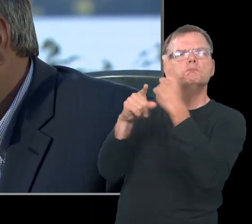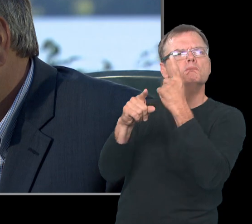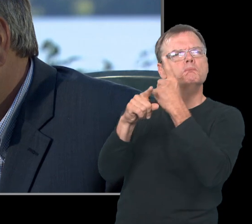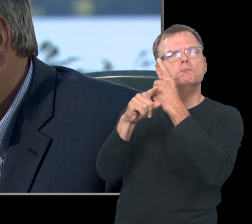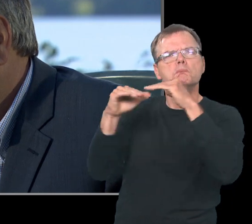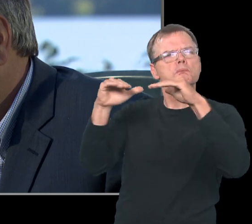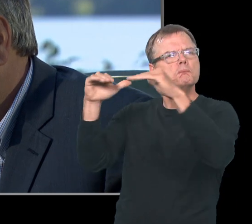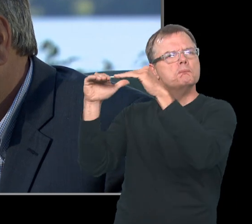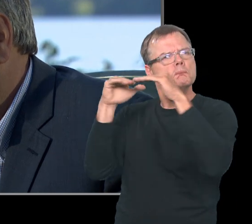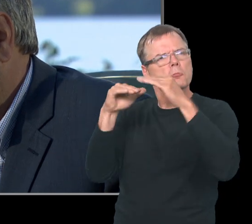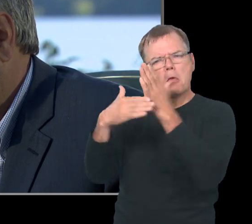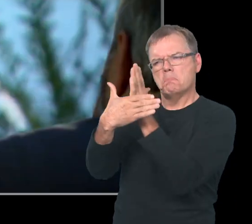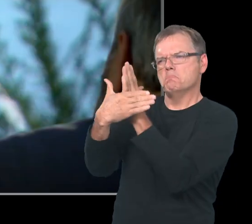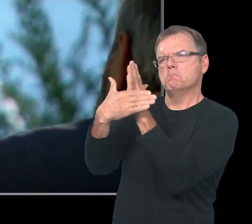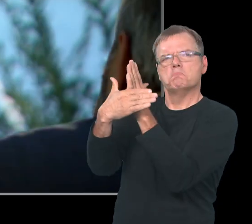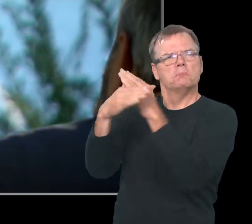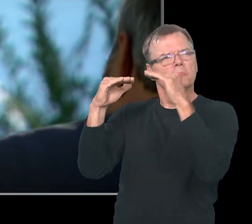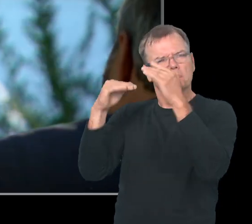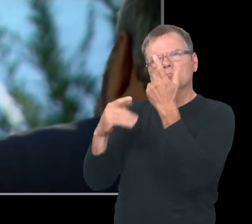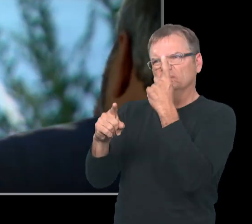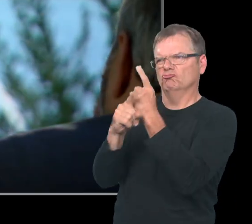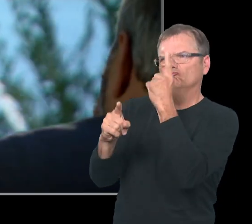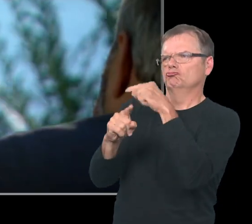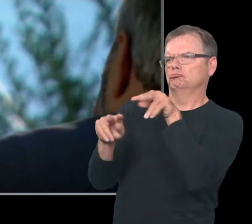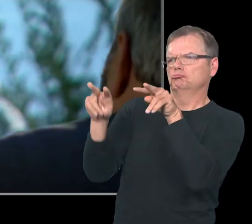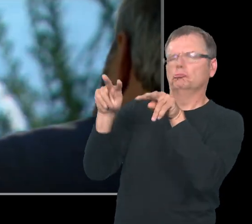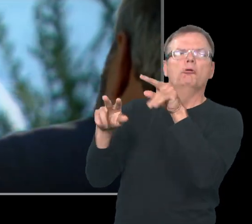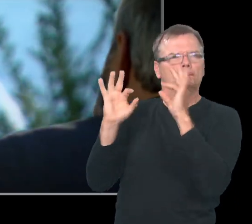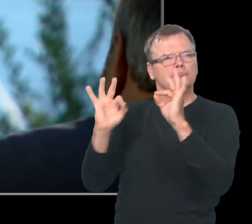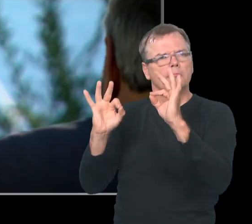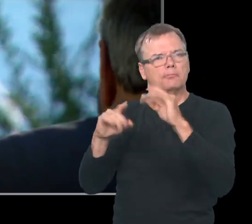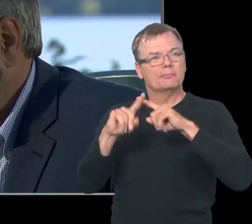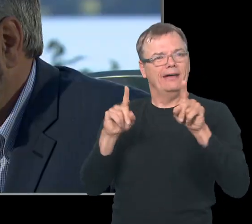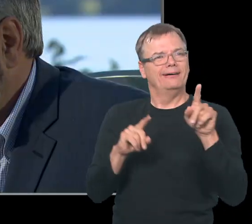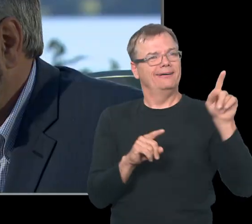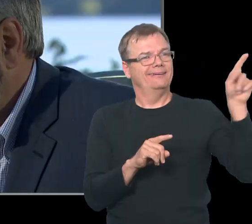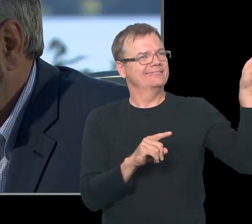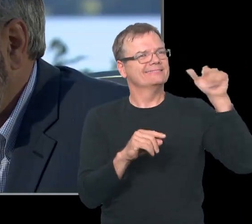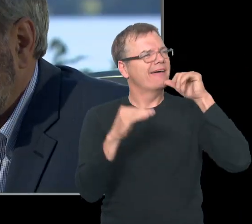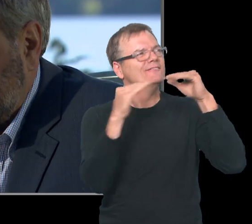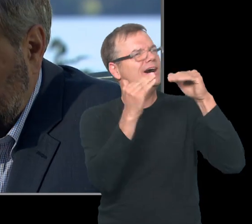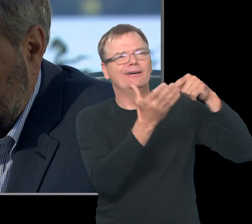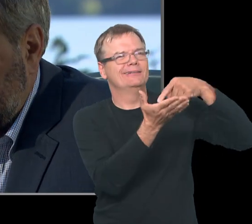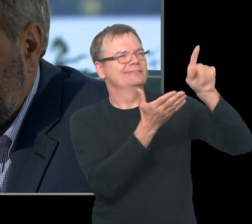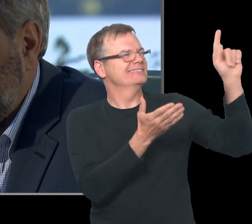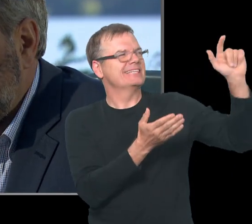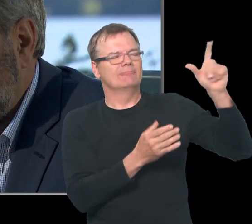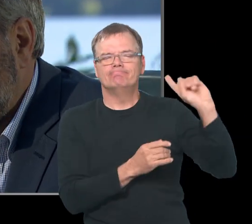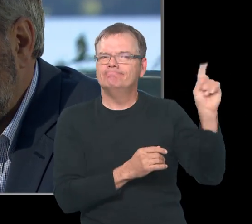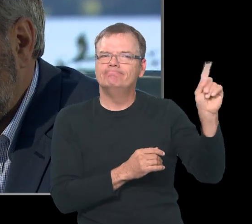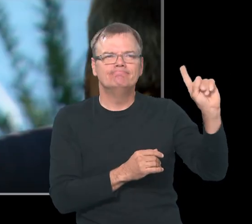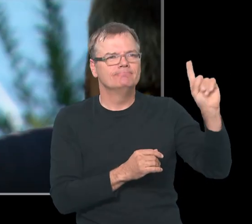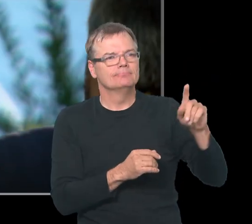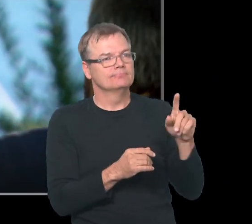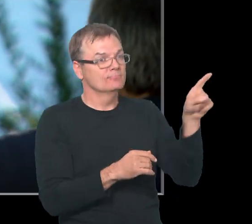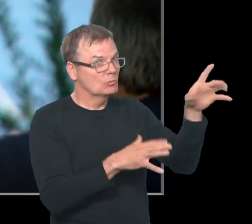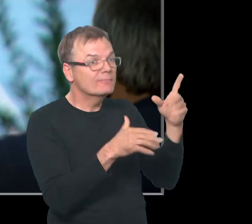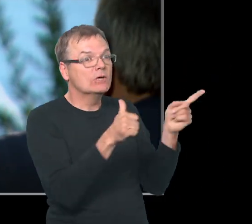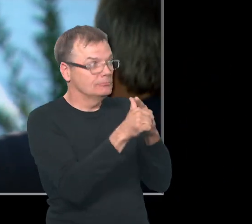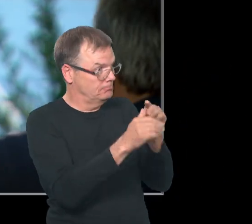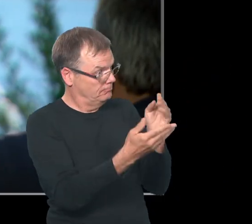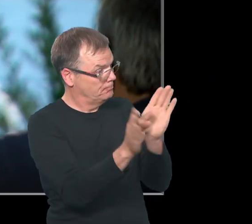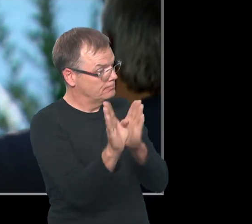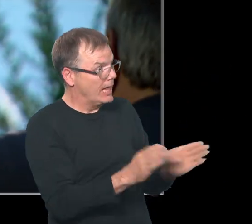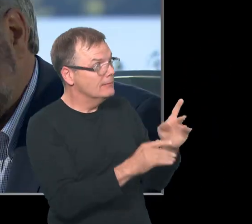only Canadians not paying their fair share right now. And would that be in the first budget? Would that be right away? That would be in the first budget. How fast would the